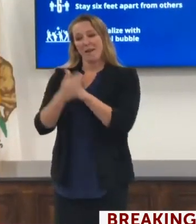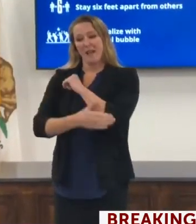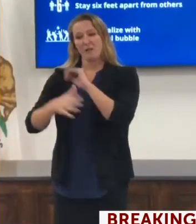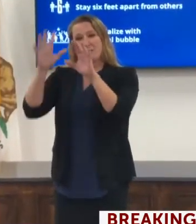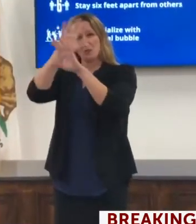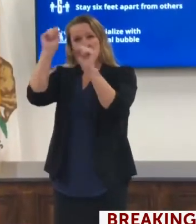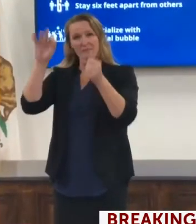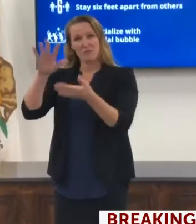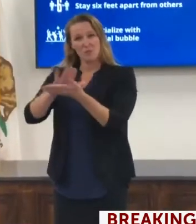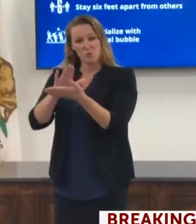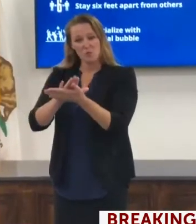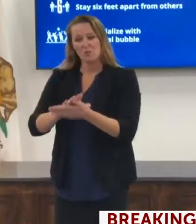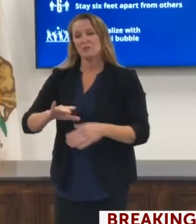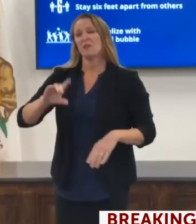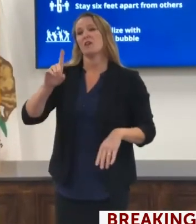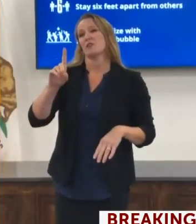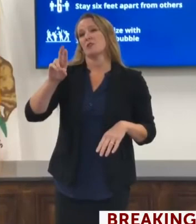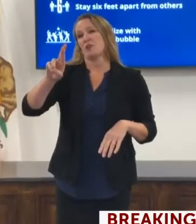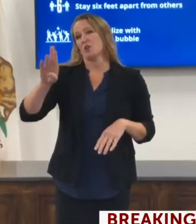Brescia.